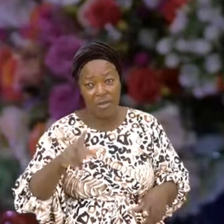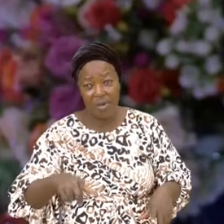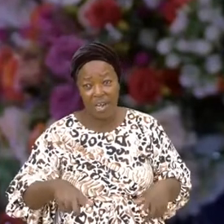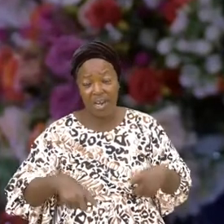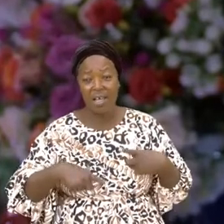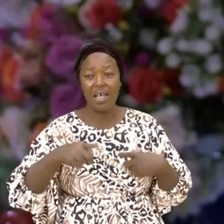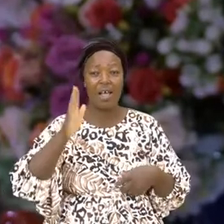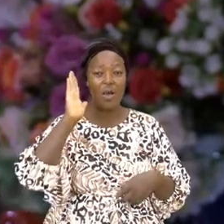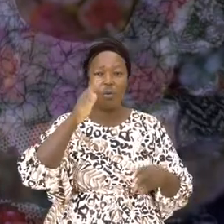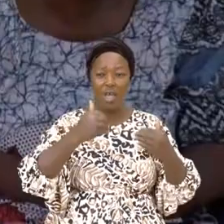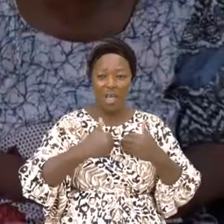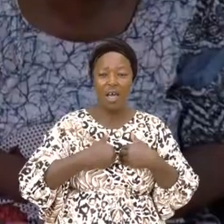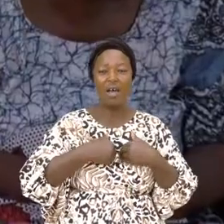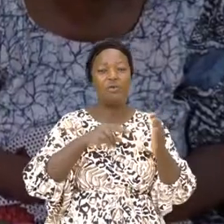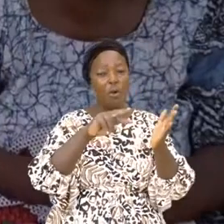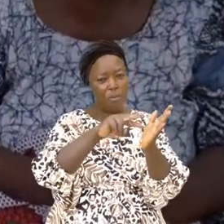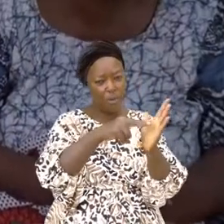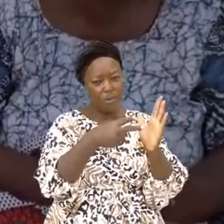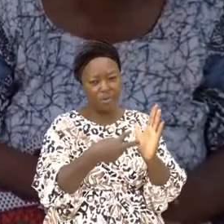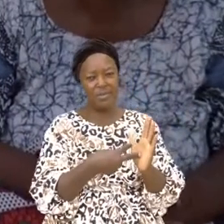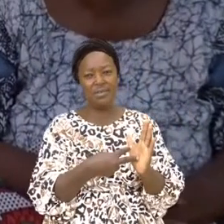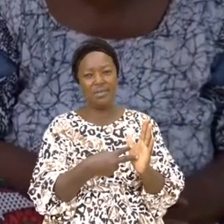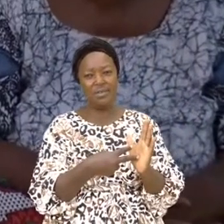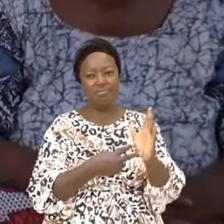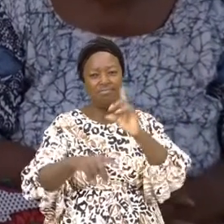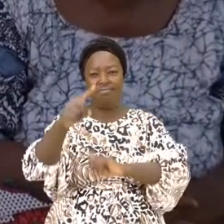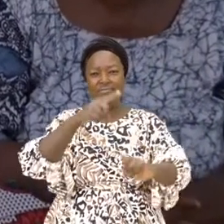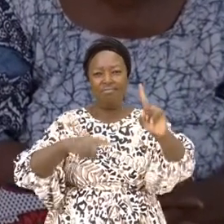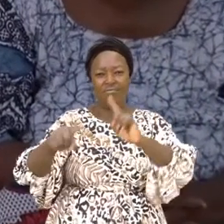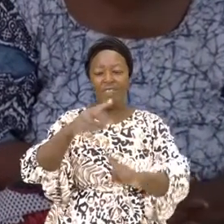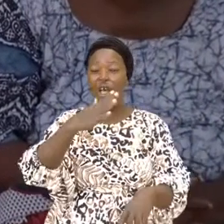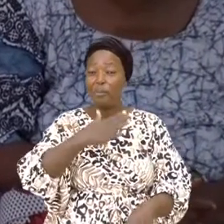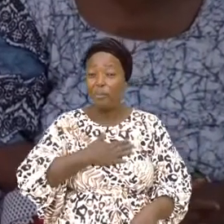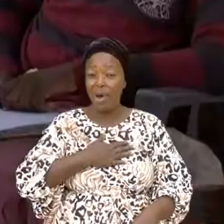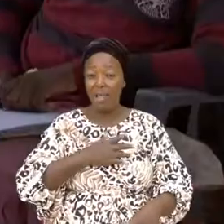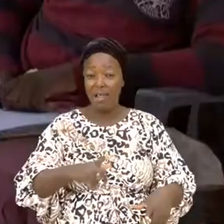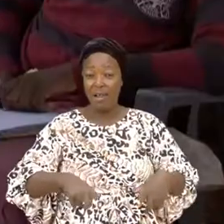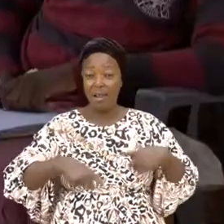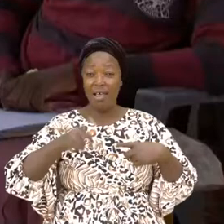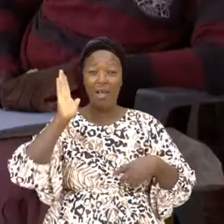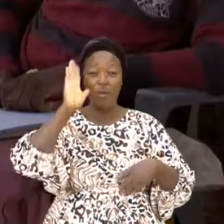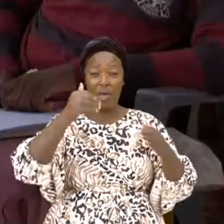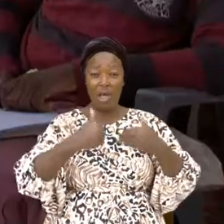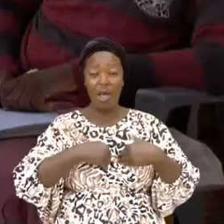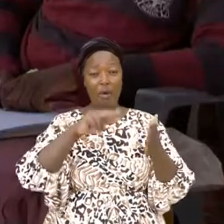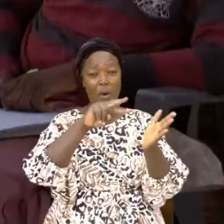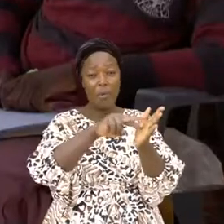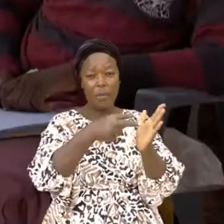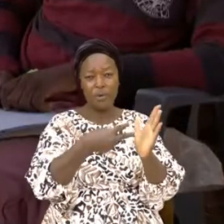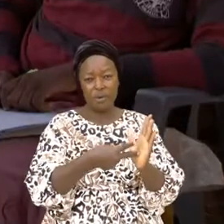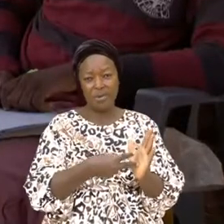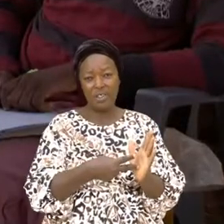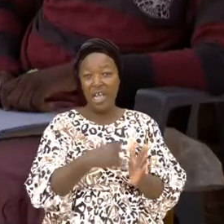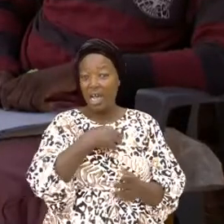will have purpose. My life will have purpose. And then